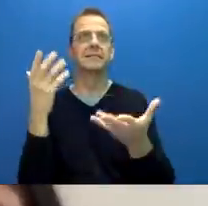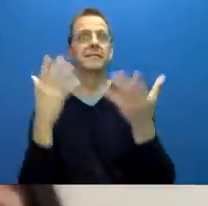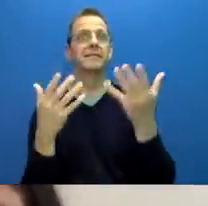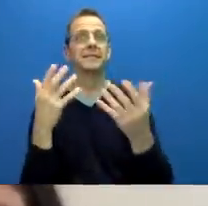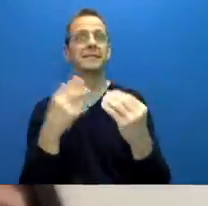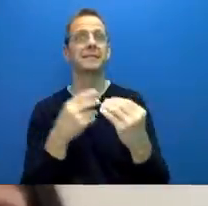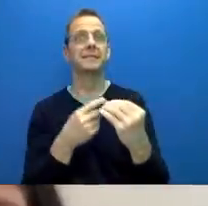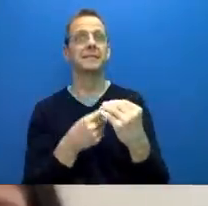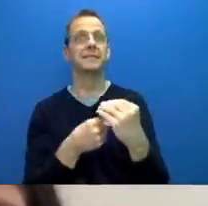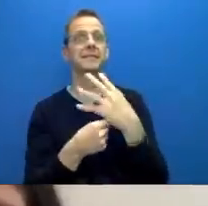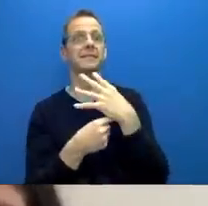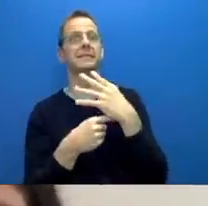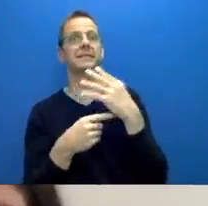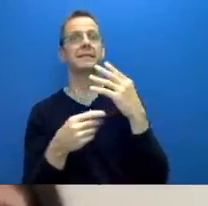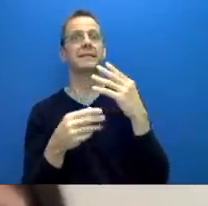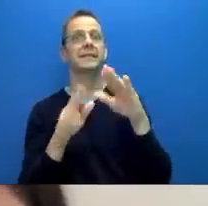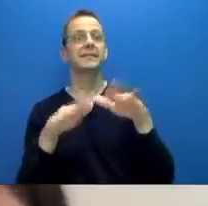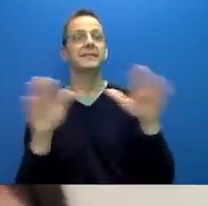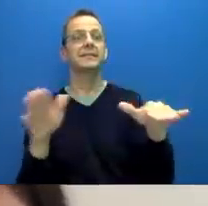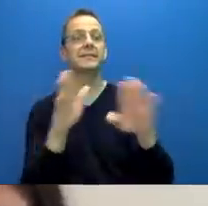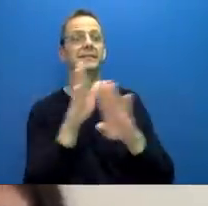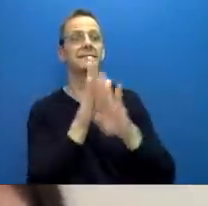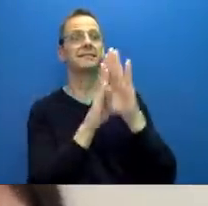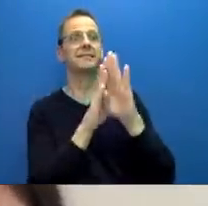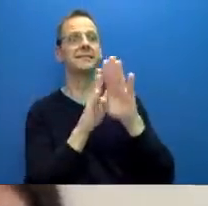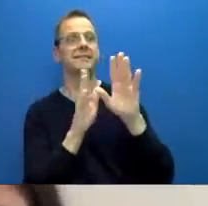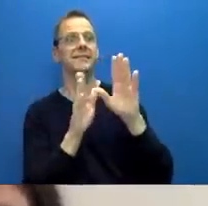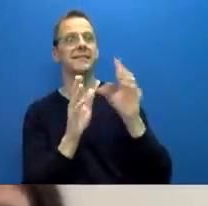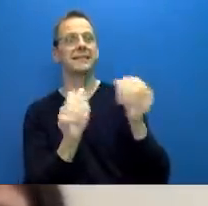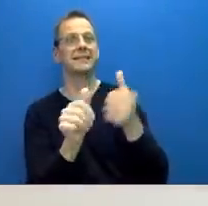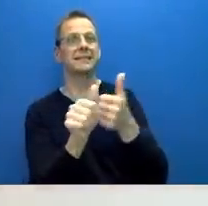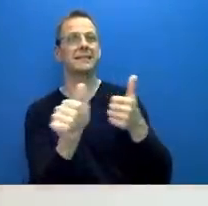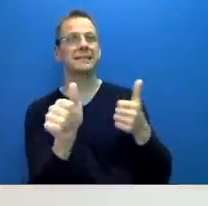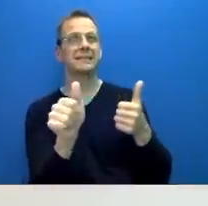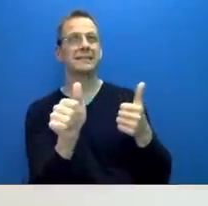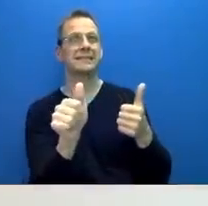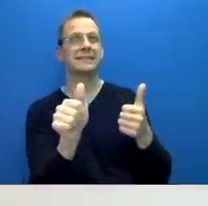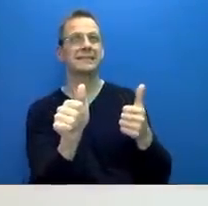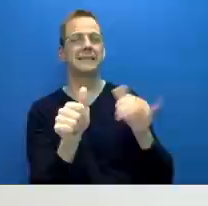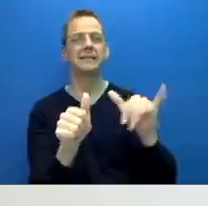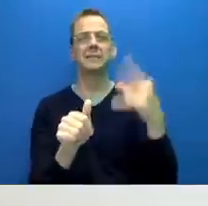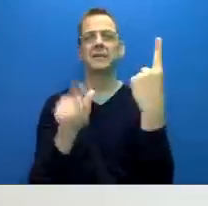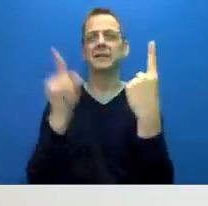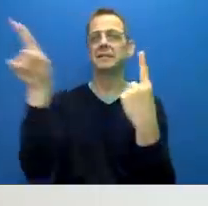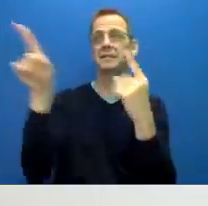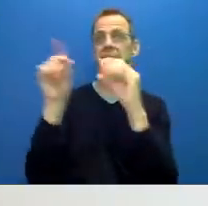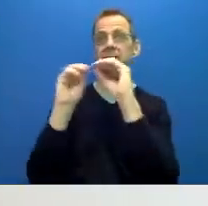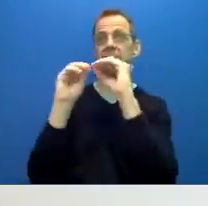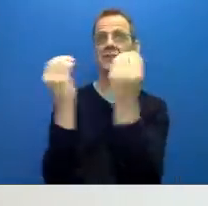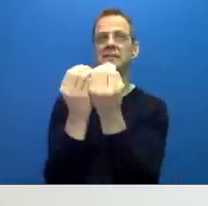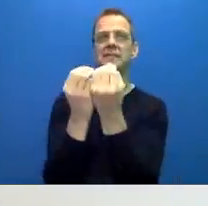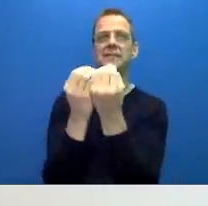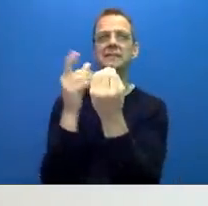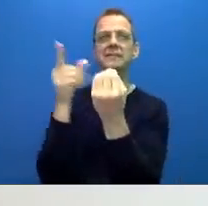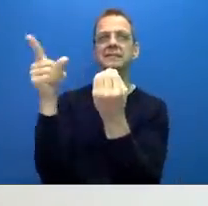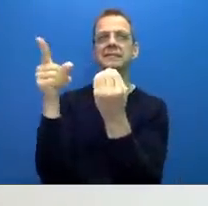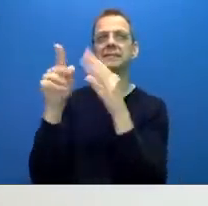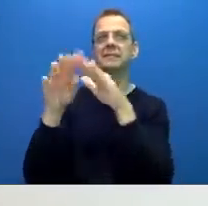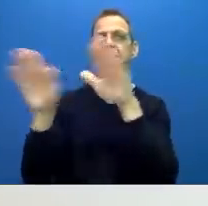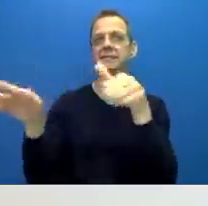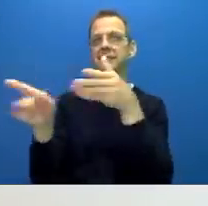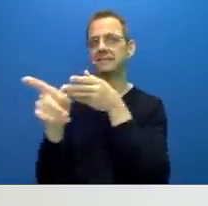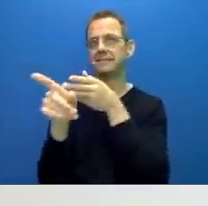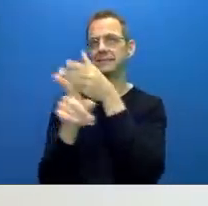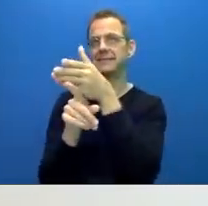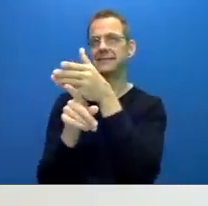of Pediatrics recently came out with a statement indicating that there's no evidence that masking actually negatively